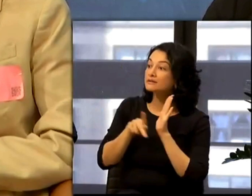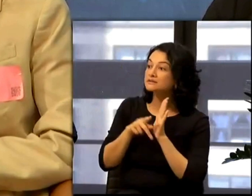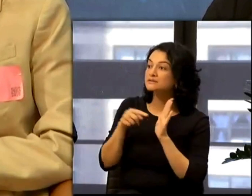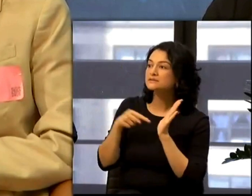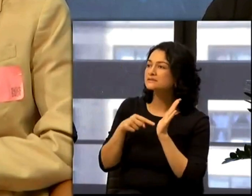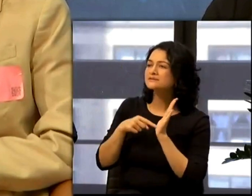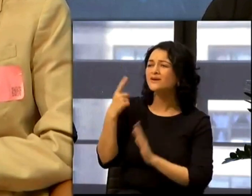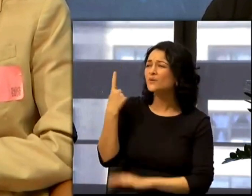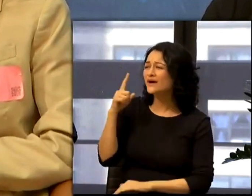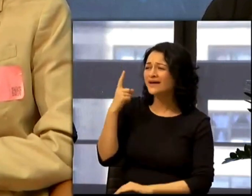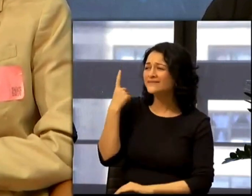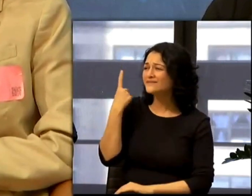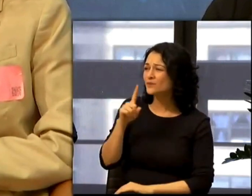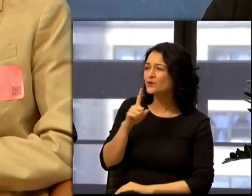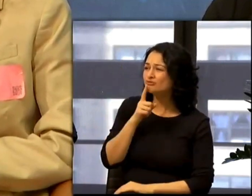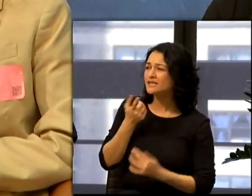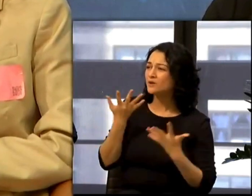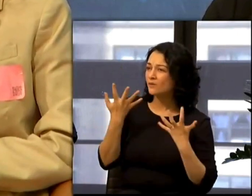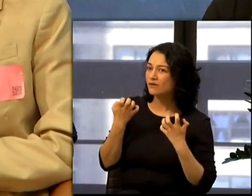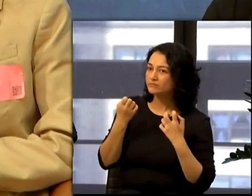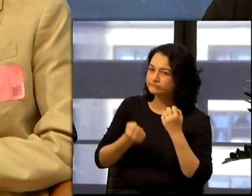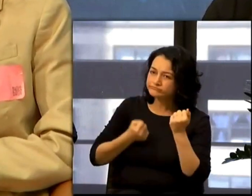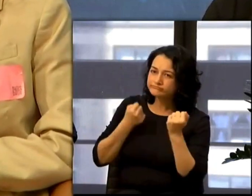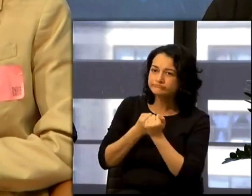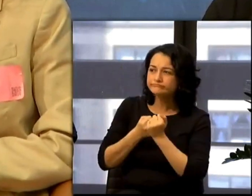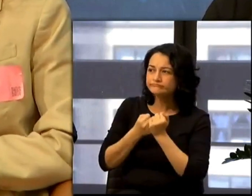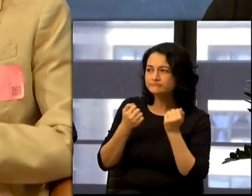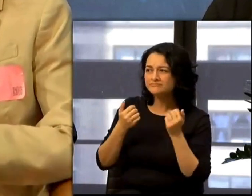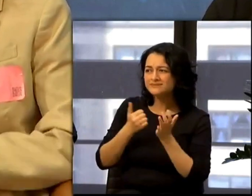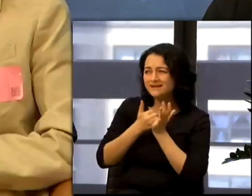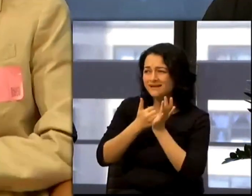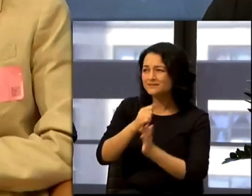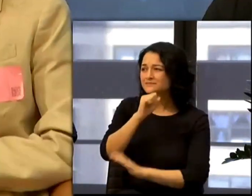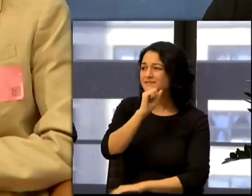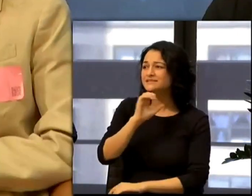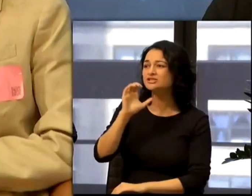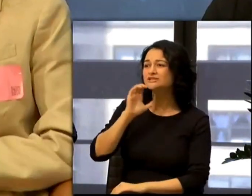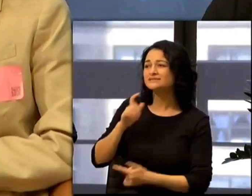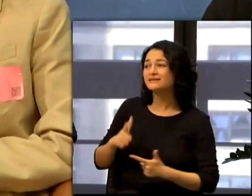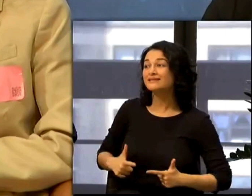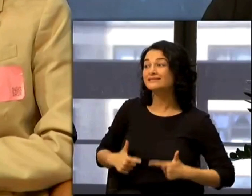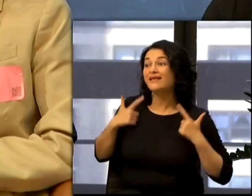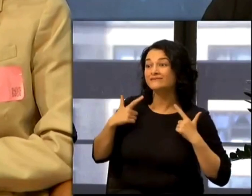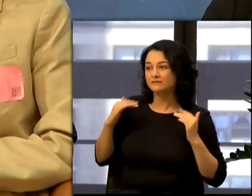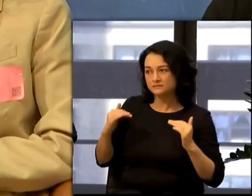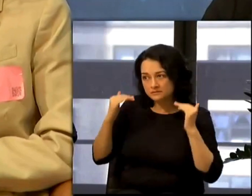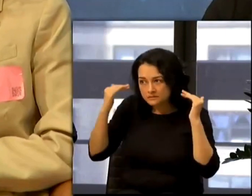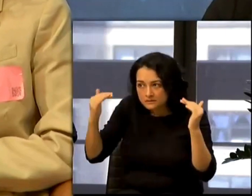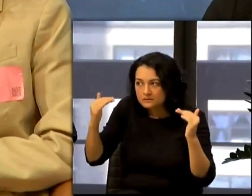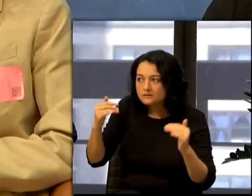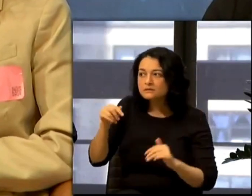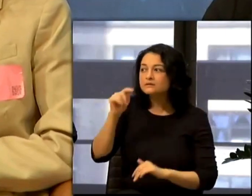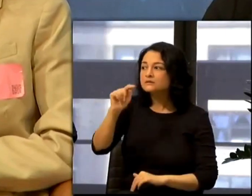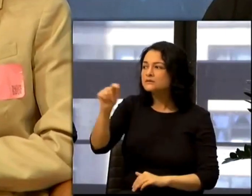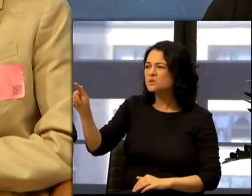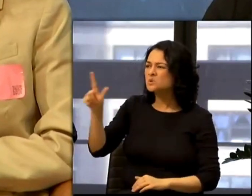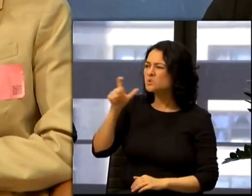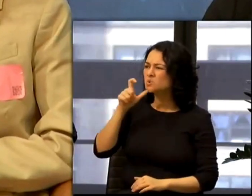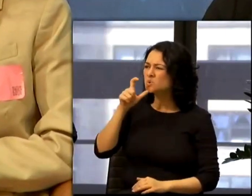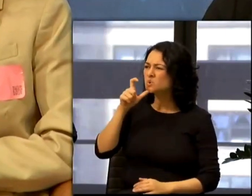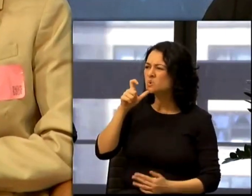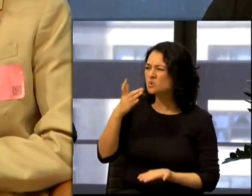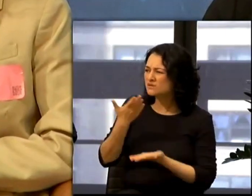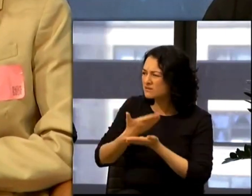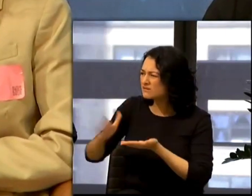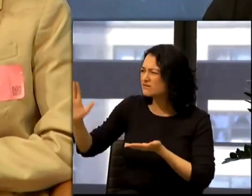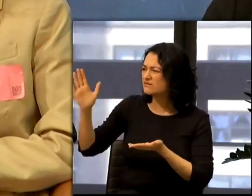focus on seniors in poverty and those living at the intersection of multiple historically marginalized identities. I was really